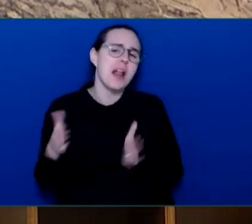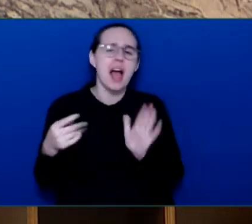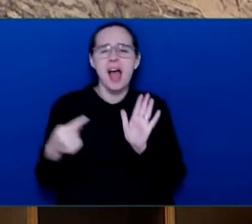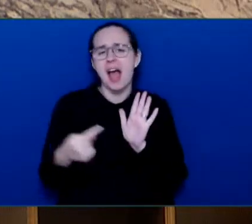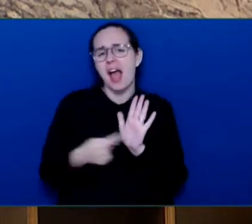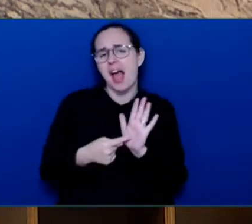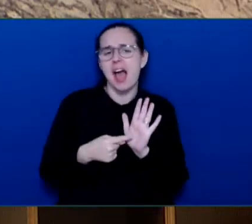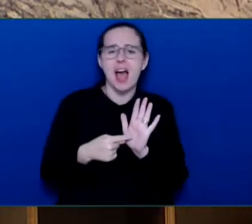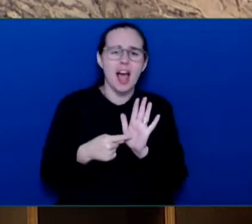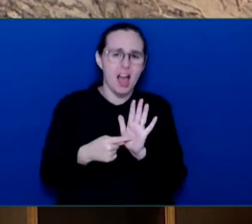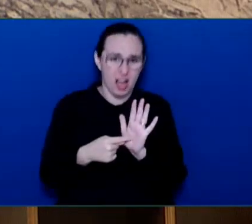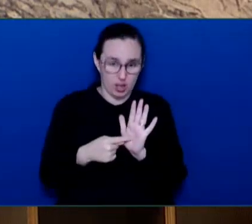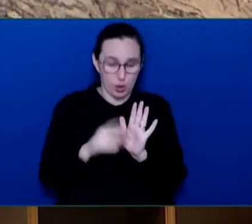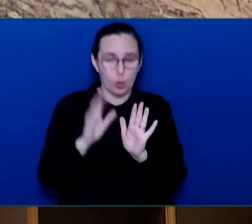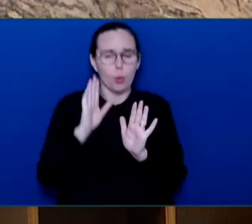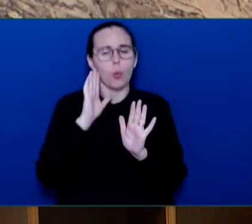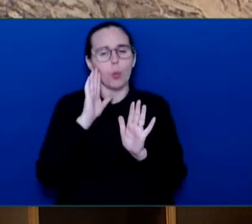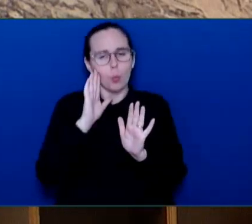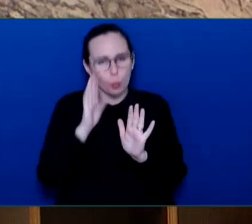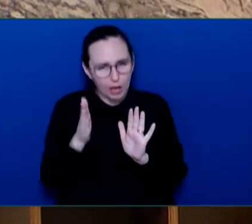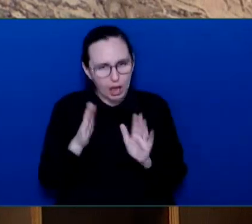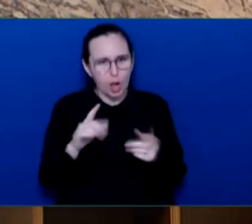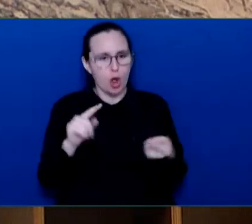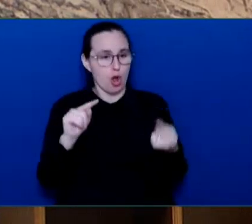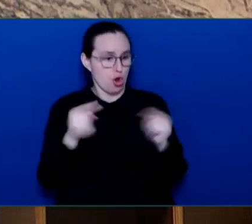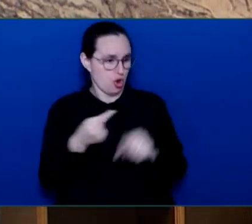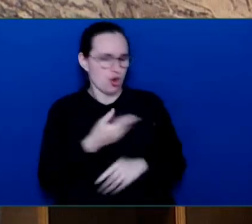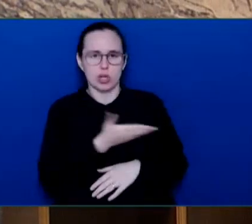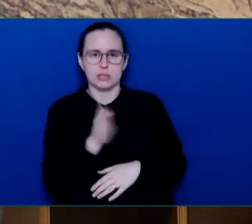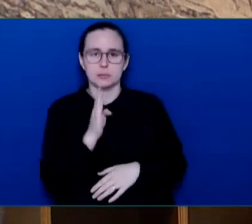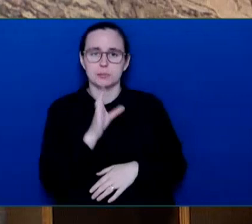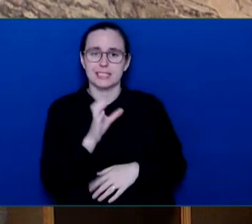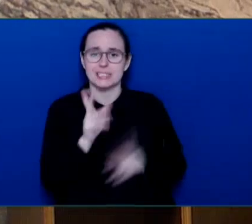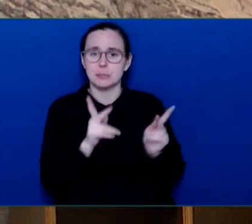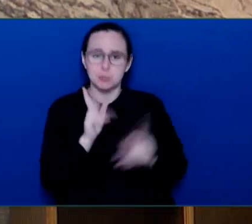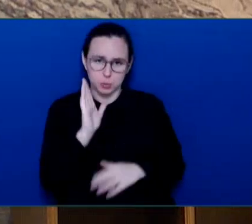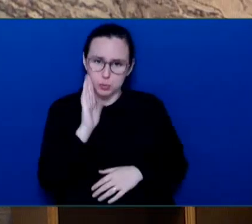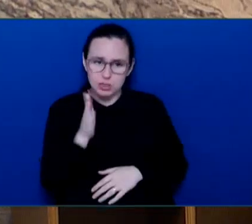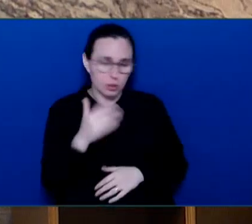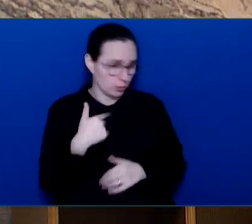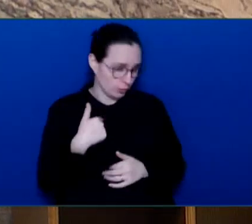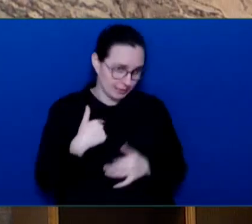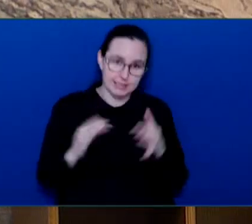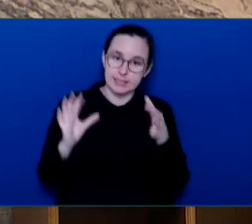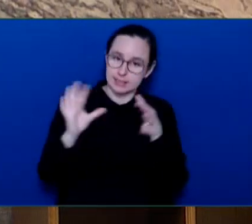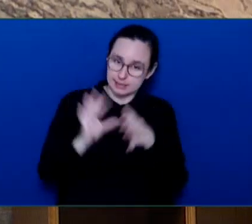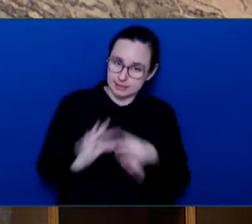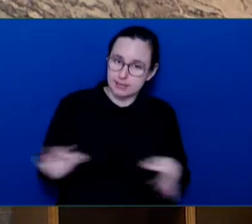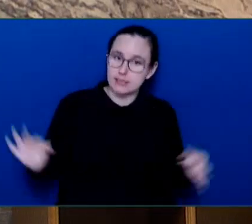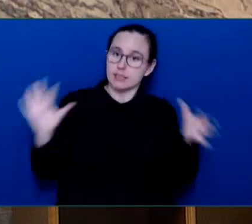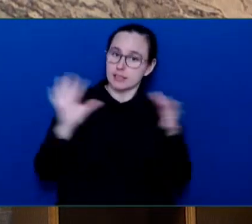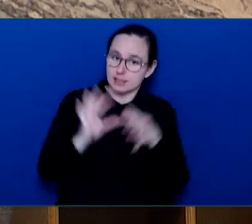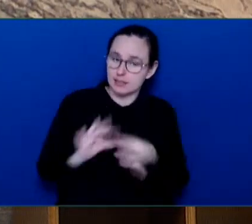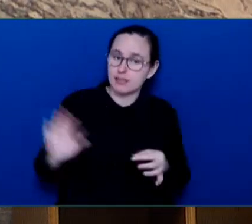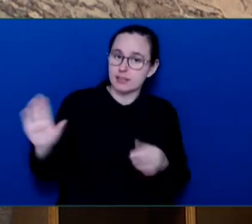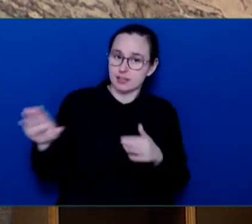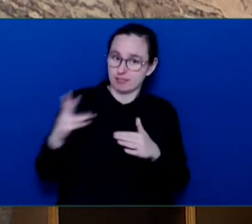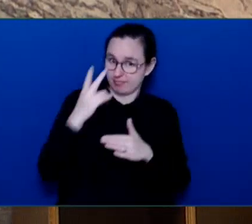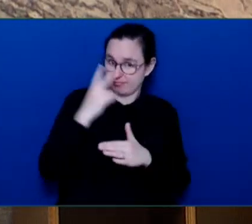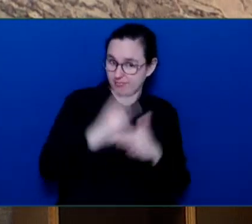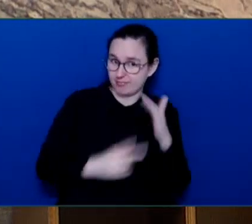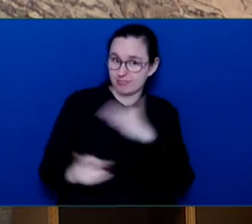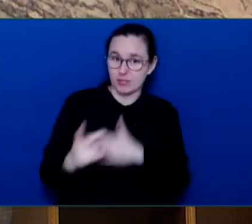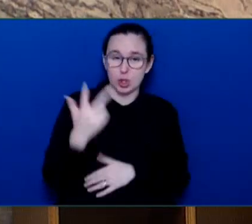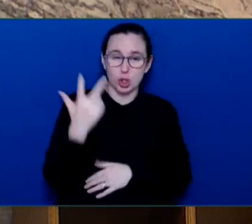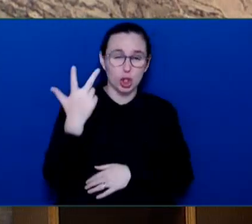Columbians. As we have been canvassing here in the official opposition today, it's projected to carve nearly $3 billion annually out of